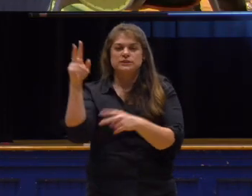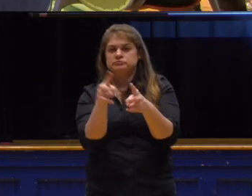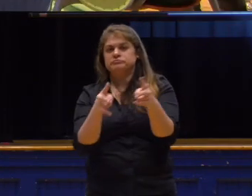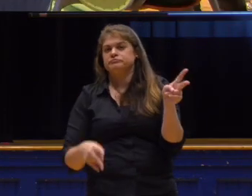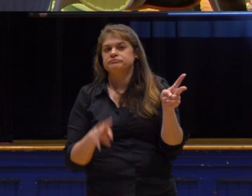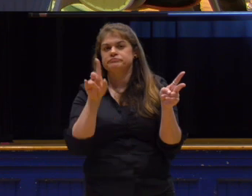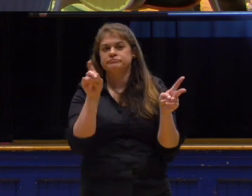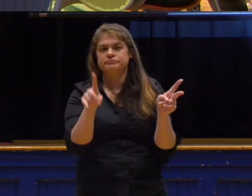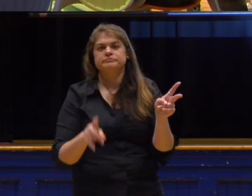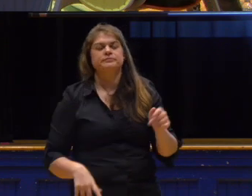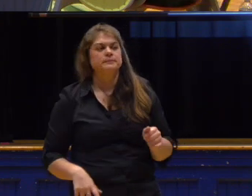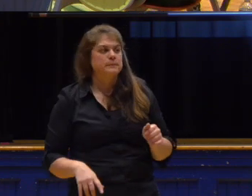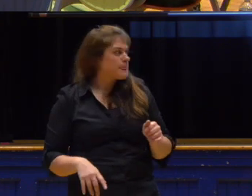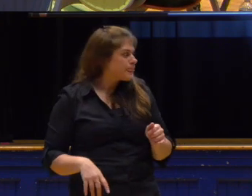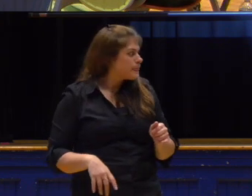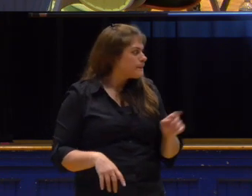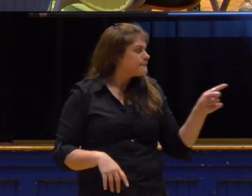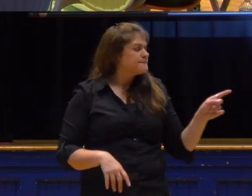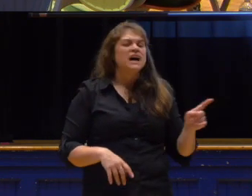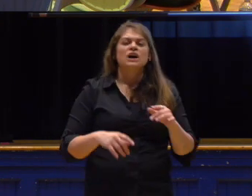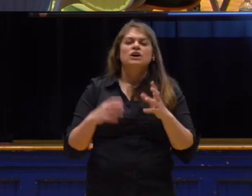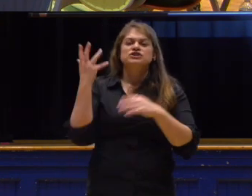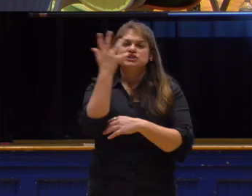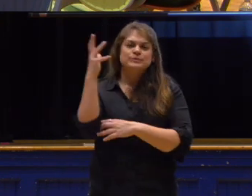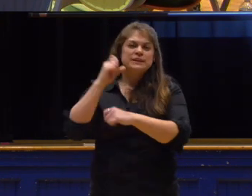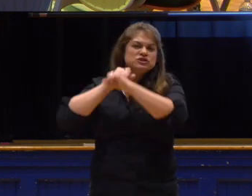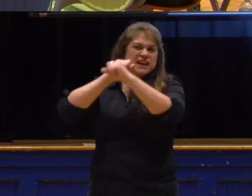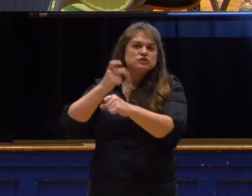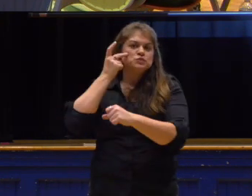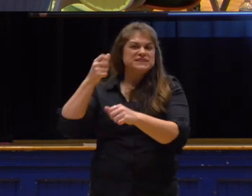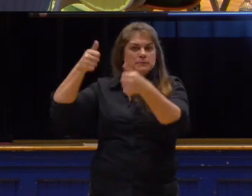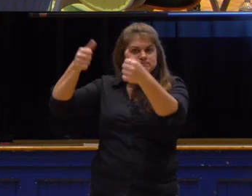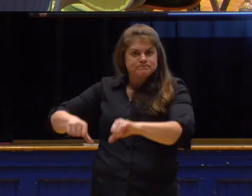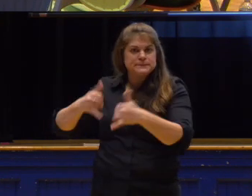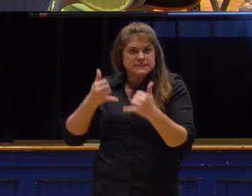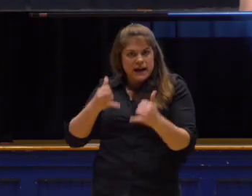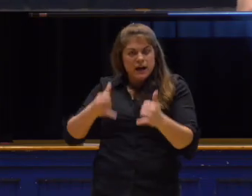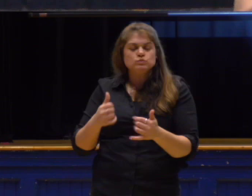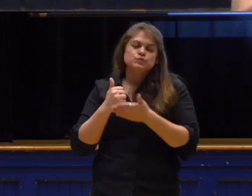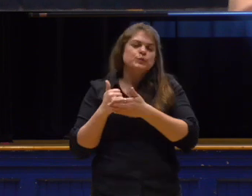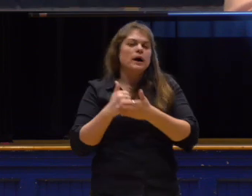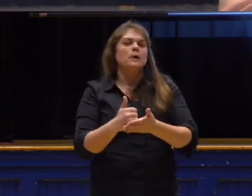Okay, that's the tree protection you see there is like Chris said. I mean, that's basically just to